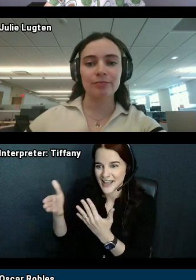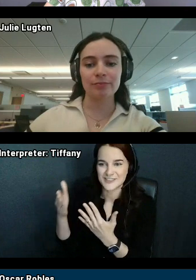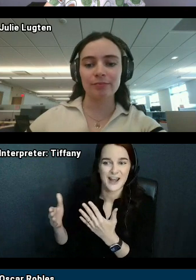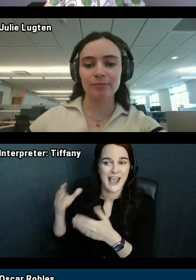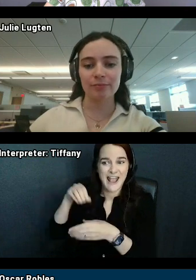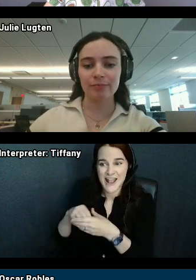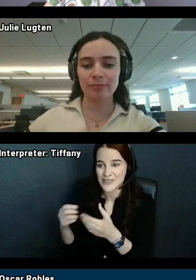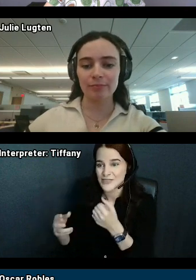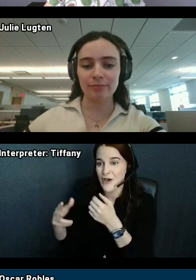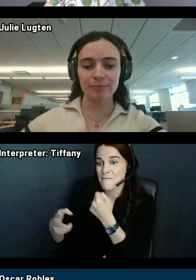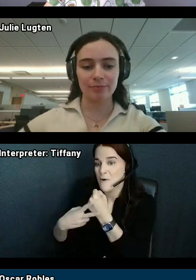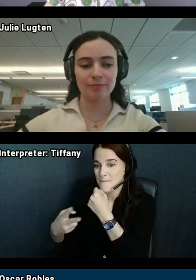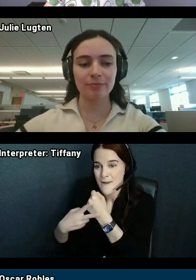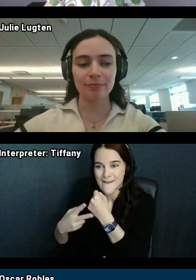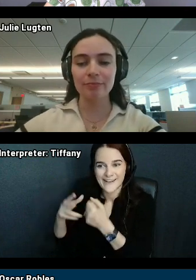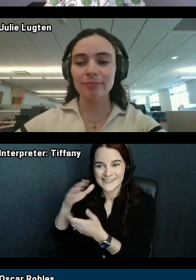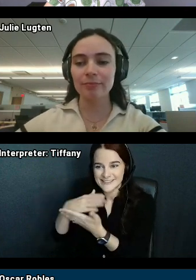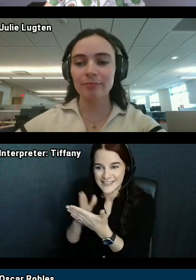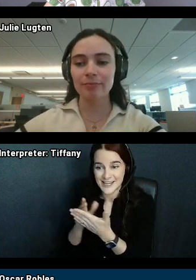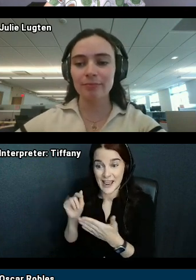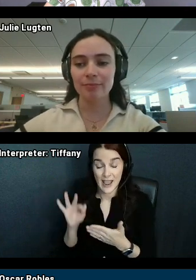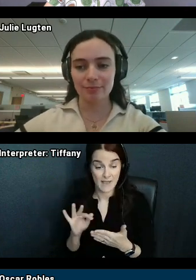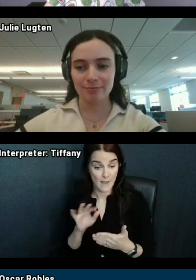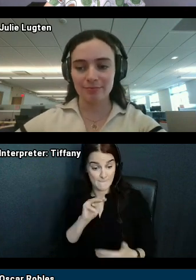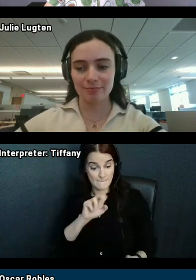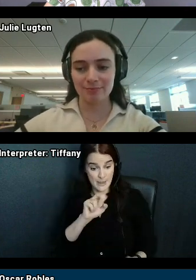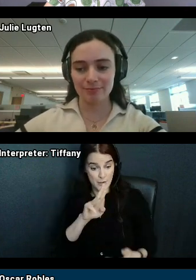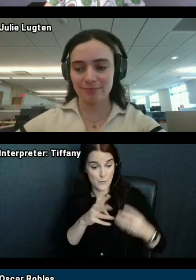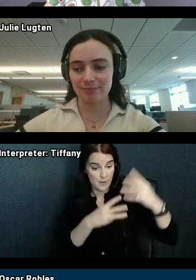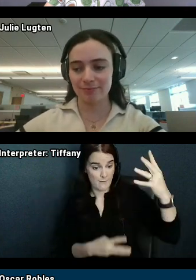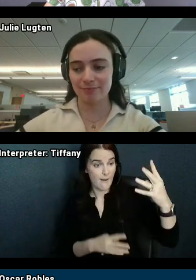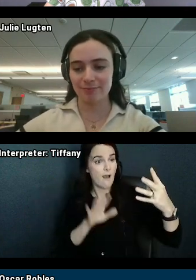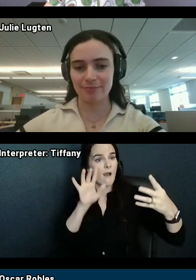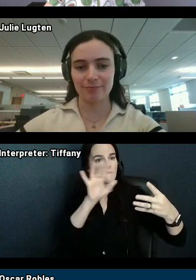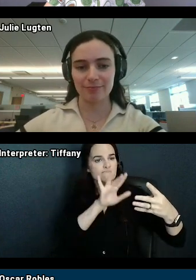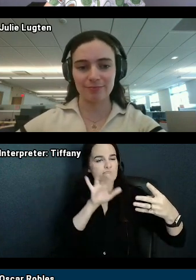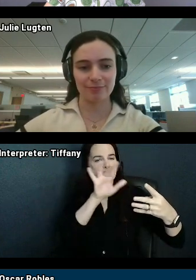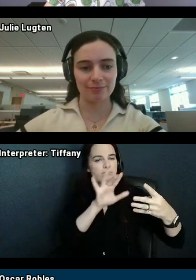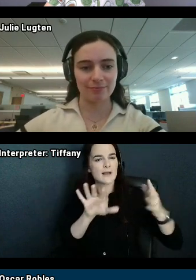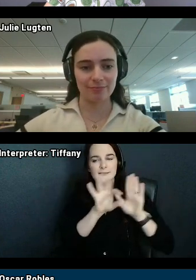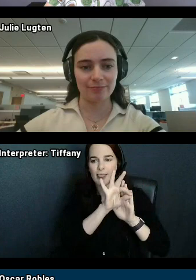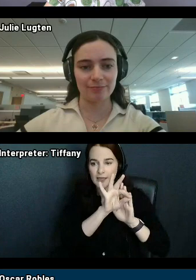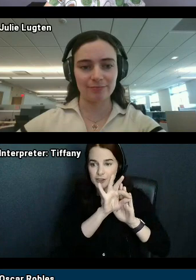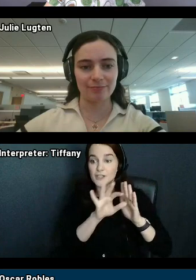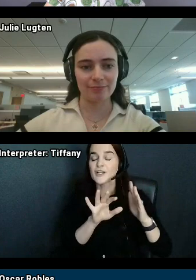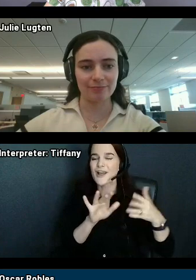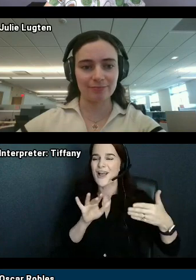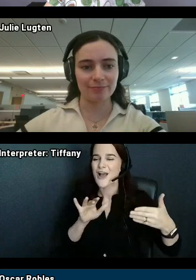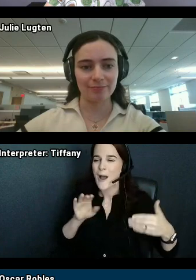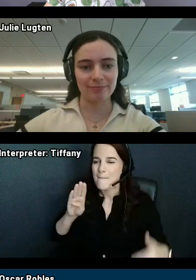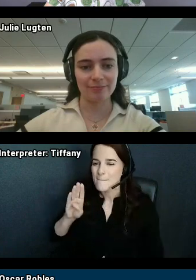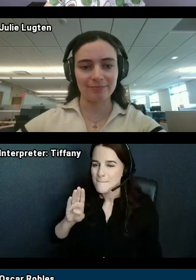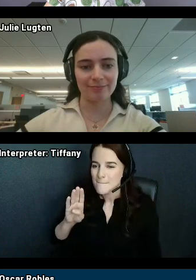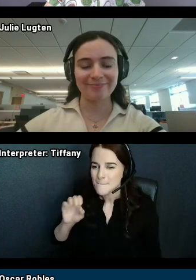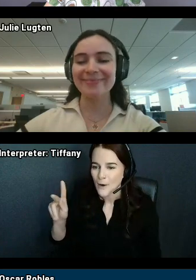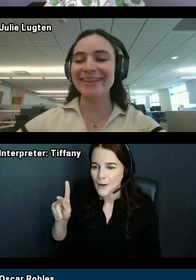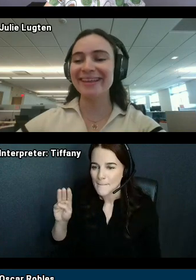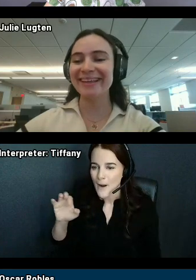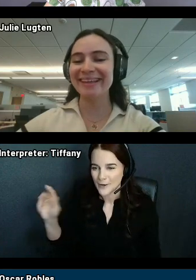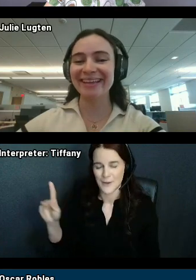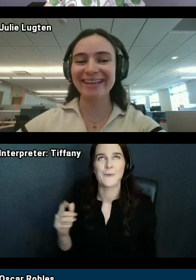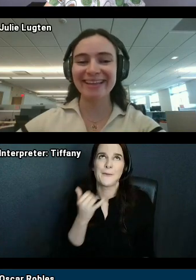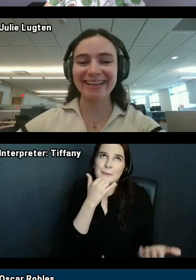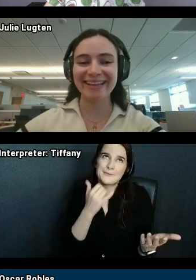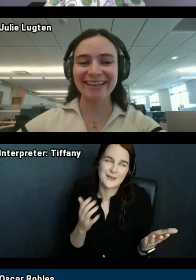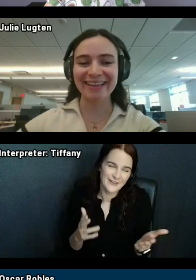basically, in your menu, when you hover over a selection, there's this little bookmark. If you, whoops, yep, that would do that.